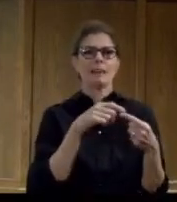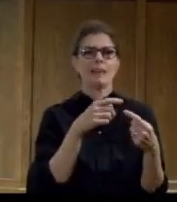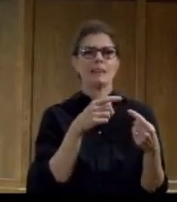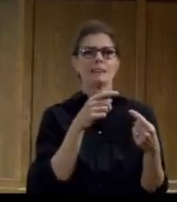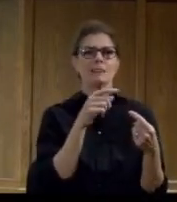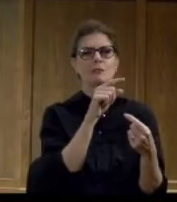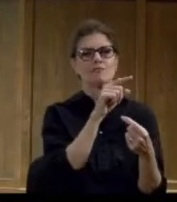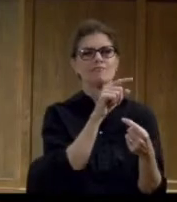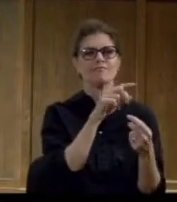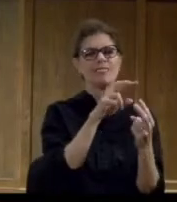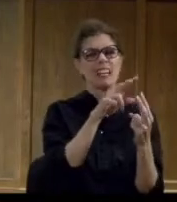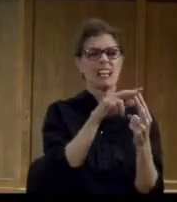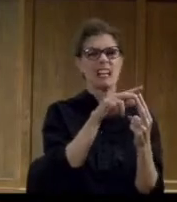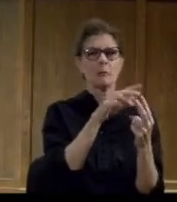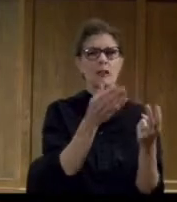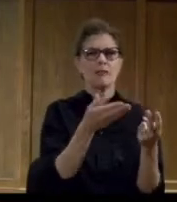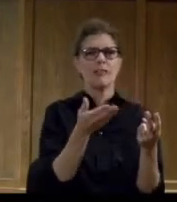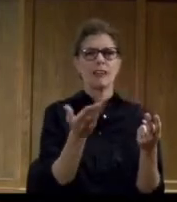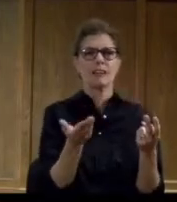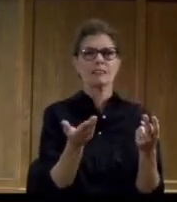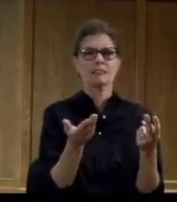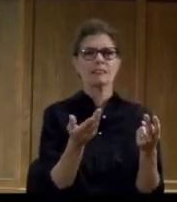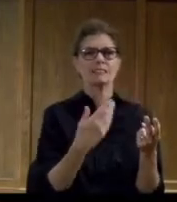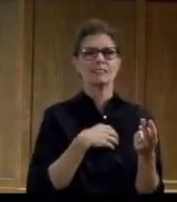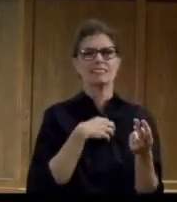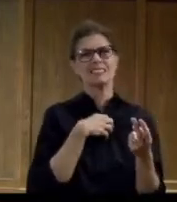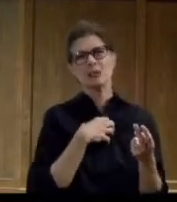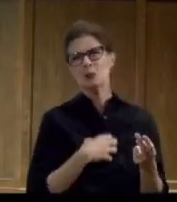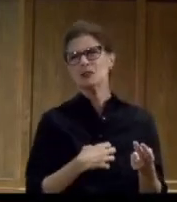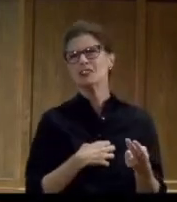don't have. I just wish I could catch a break.